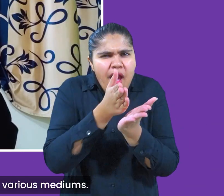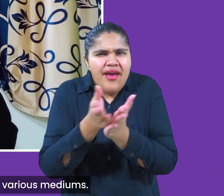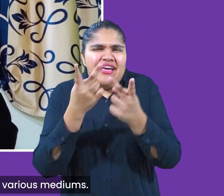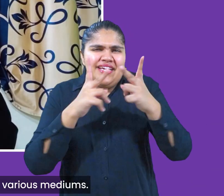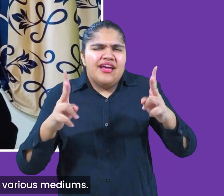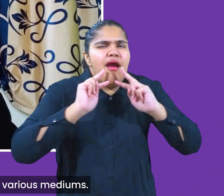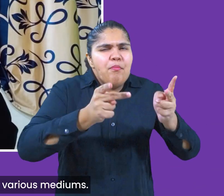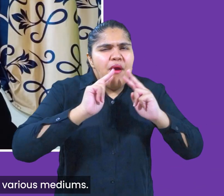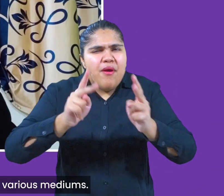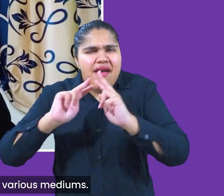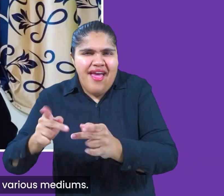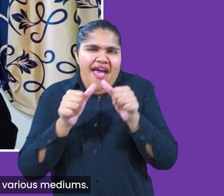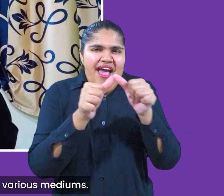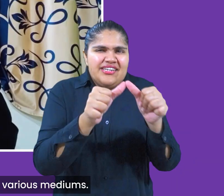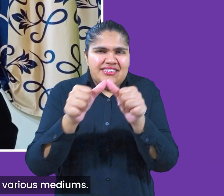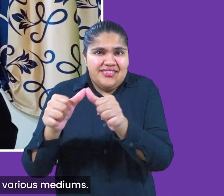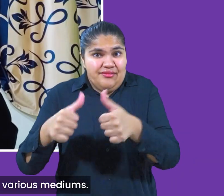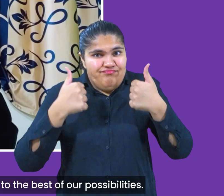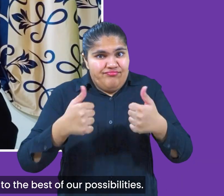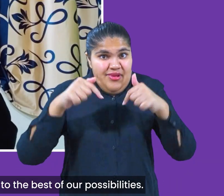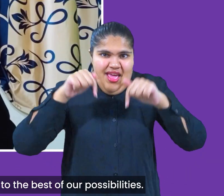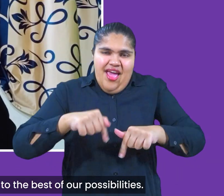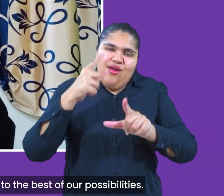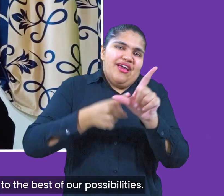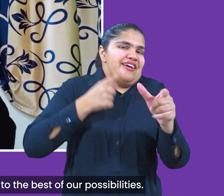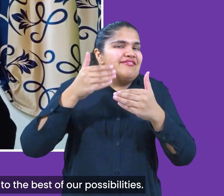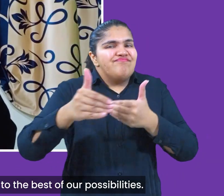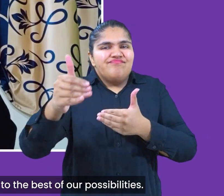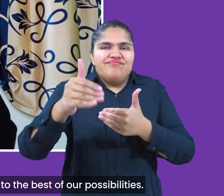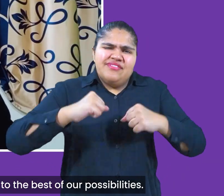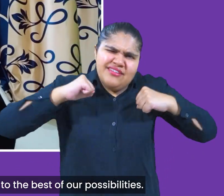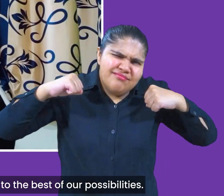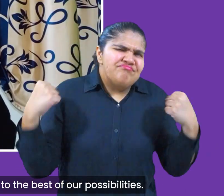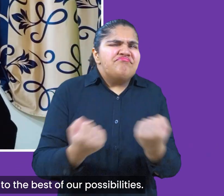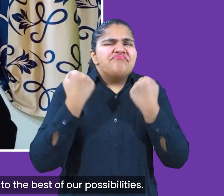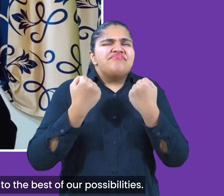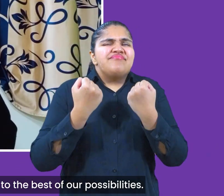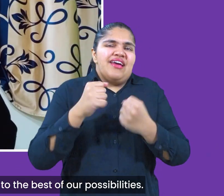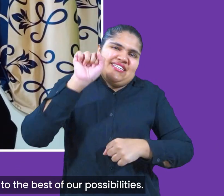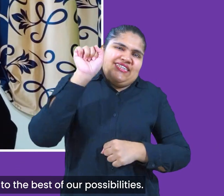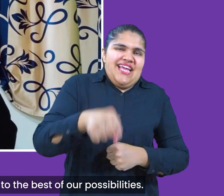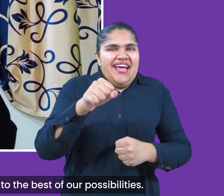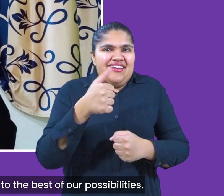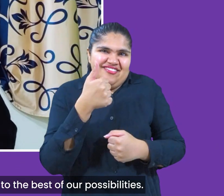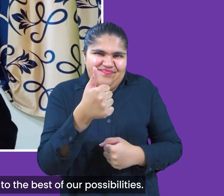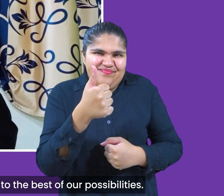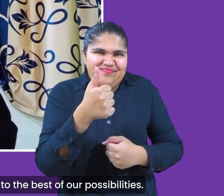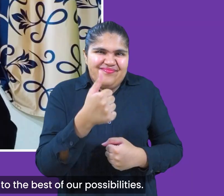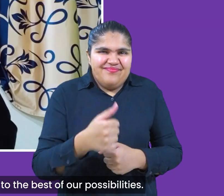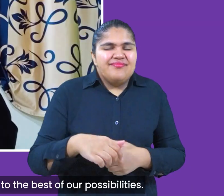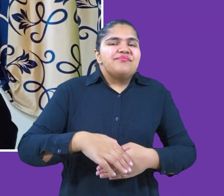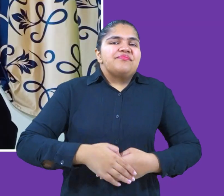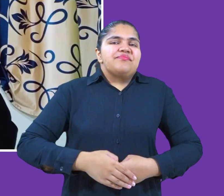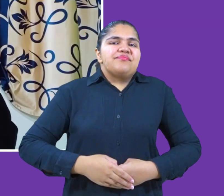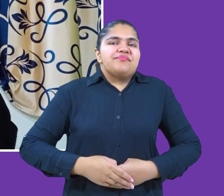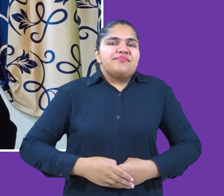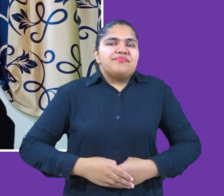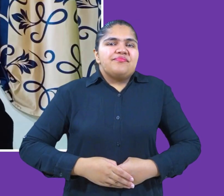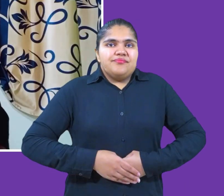comments and queries through various mediums. So we'll continue doing that this year as well, to the best of our